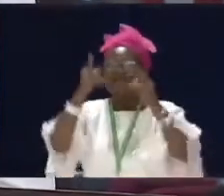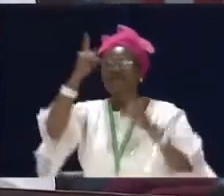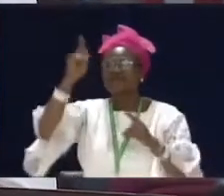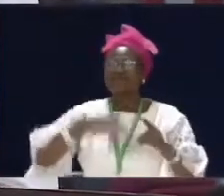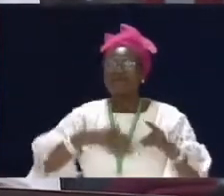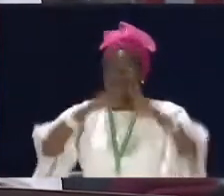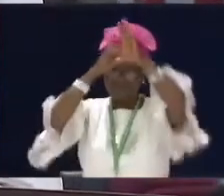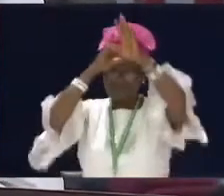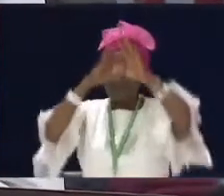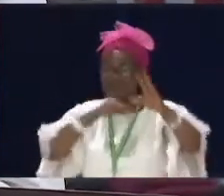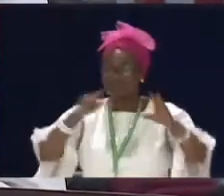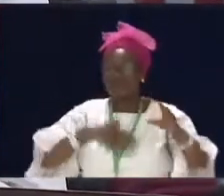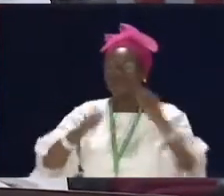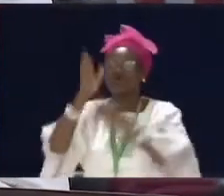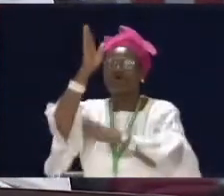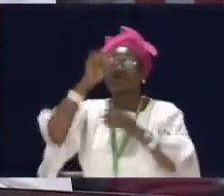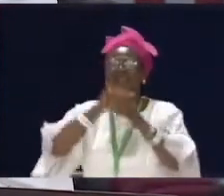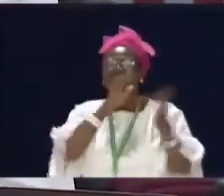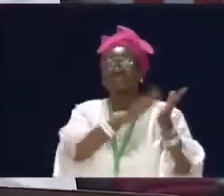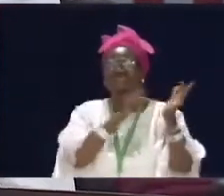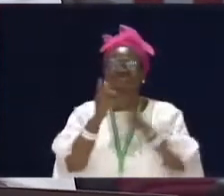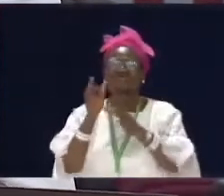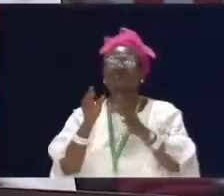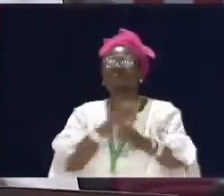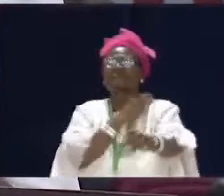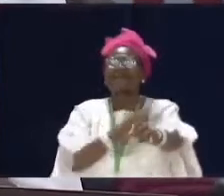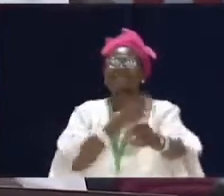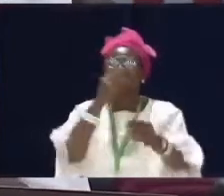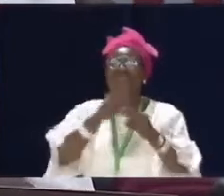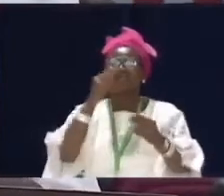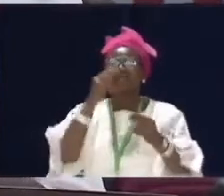In Jesus' mighty name we have prayed.